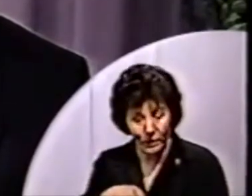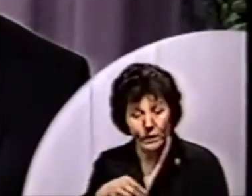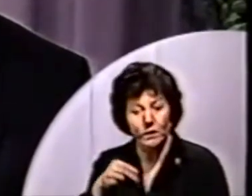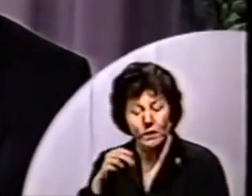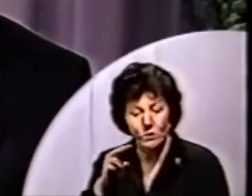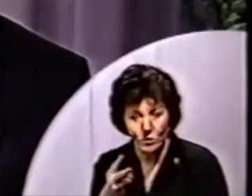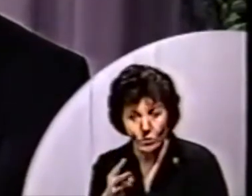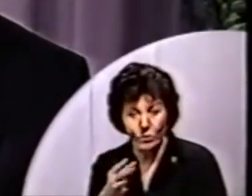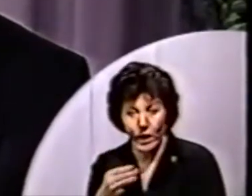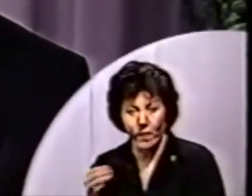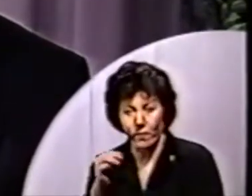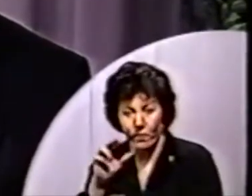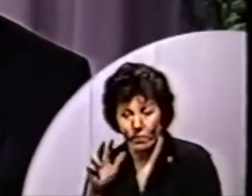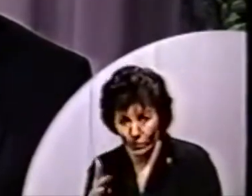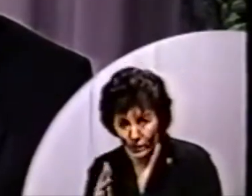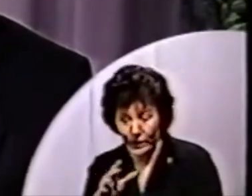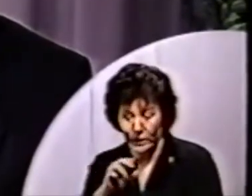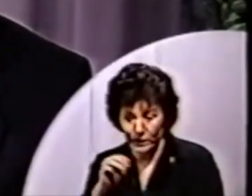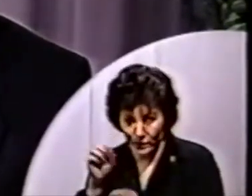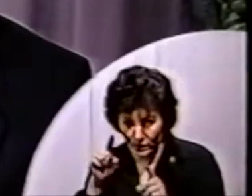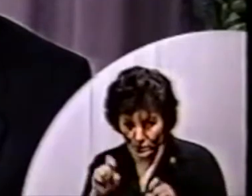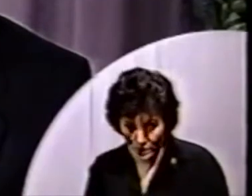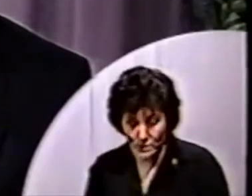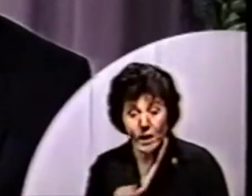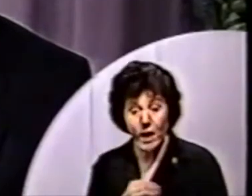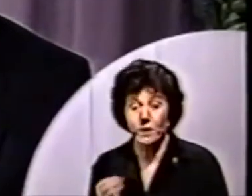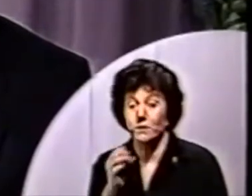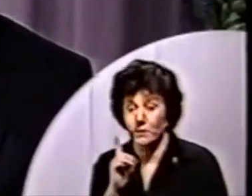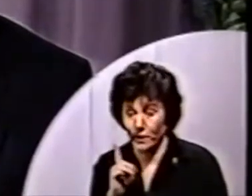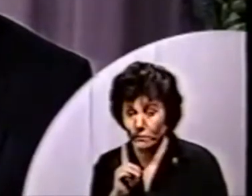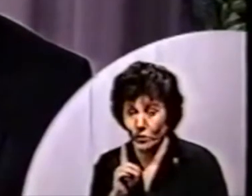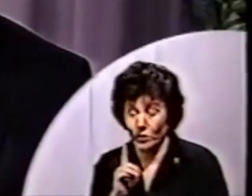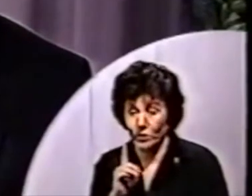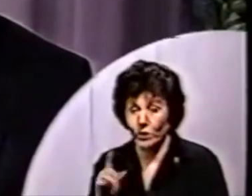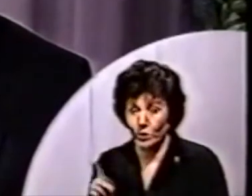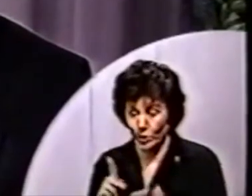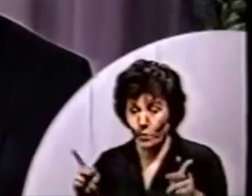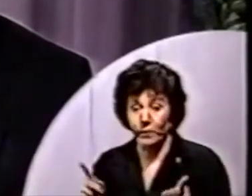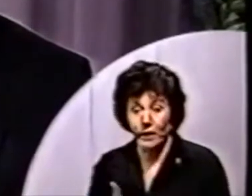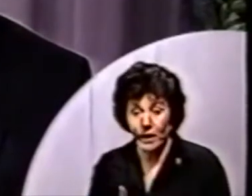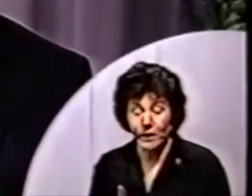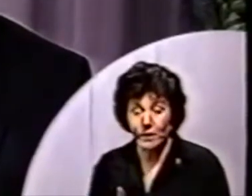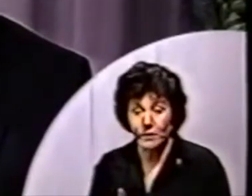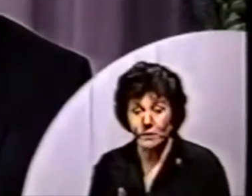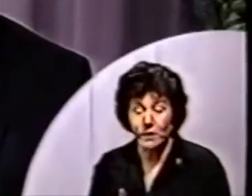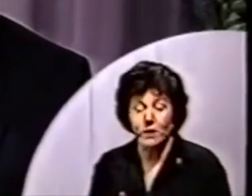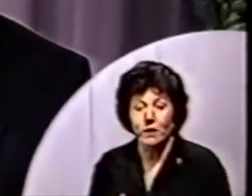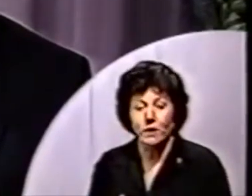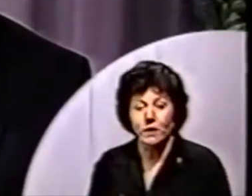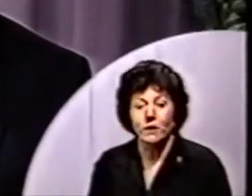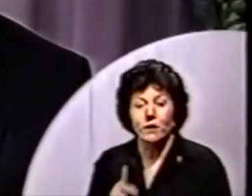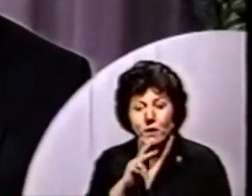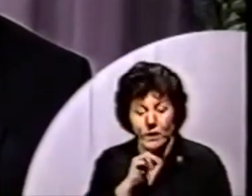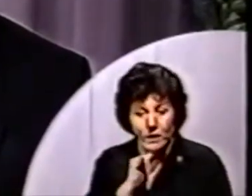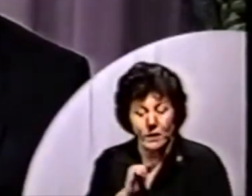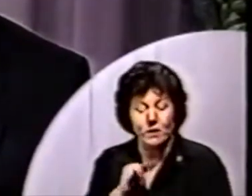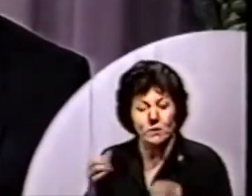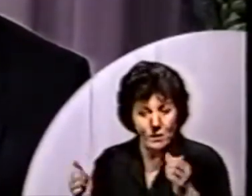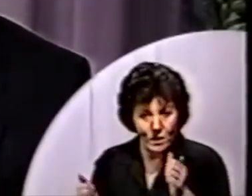Phase 3 testing, Denver being one of them. Mm-hmm. Denver's site is primarily HIV negative gay